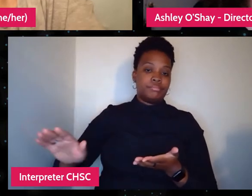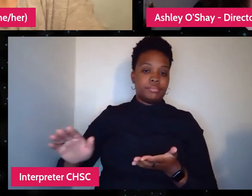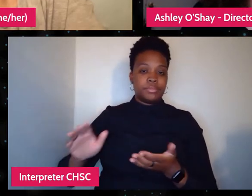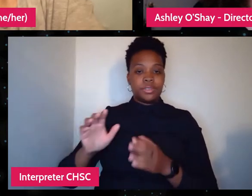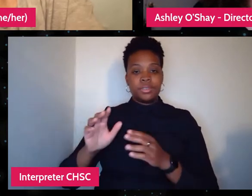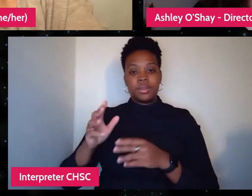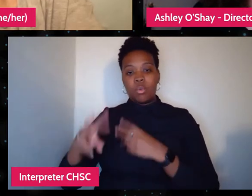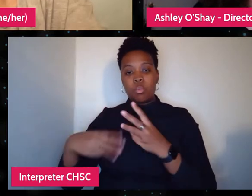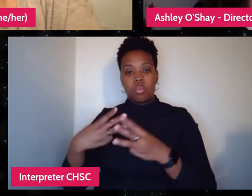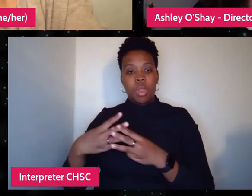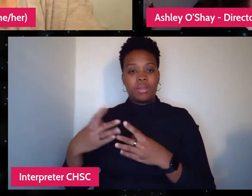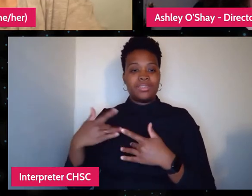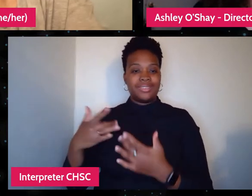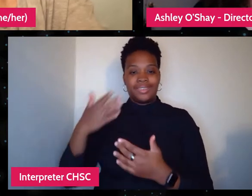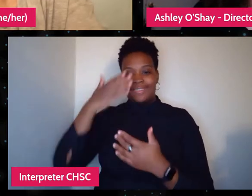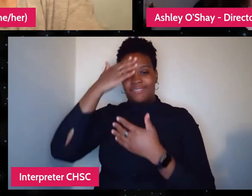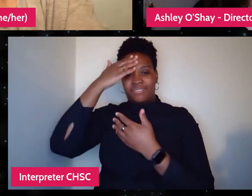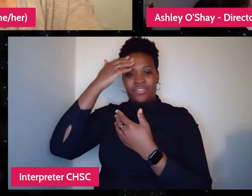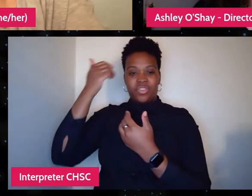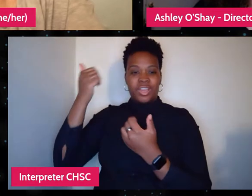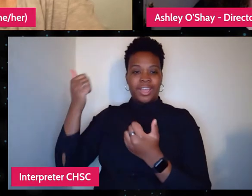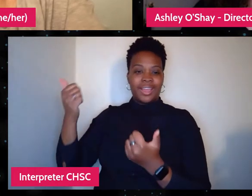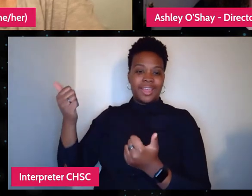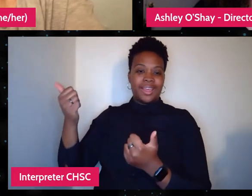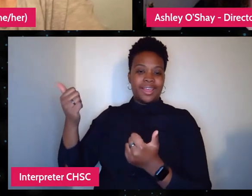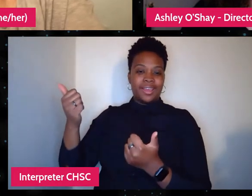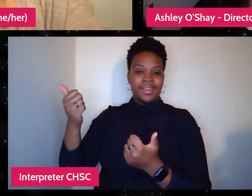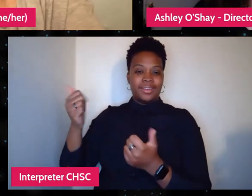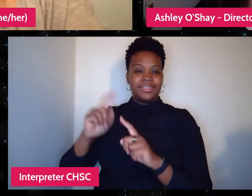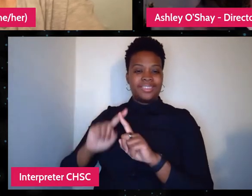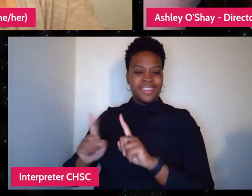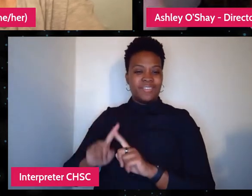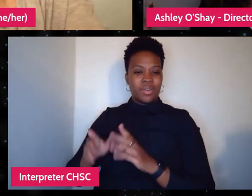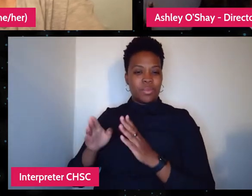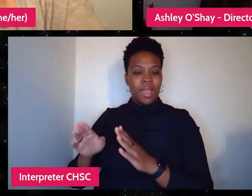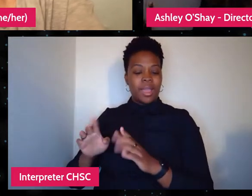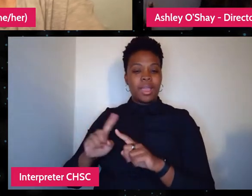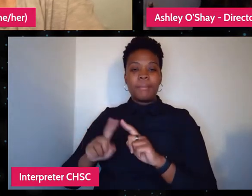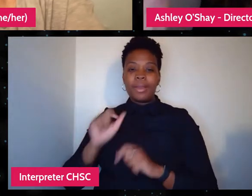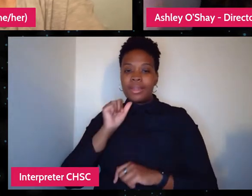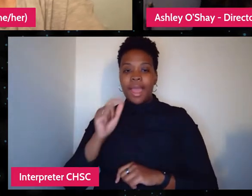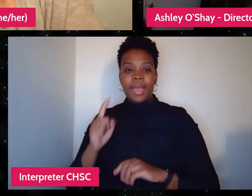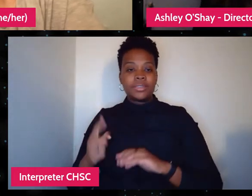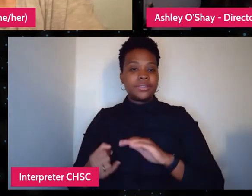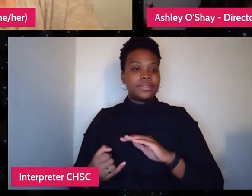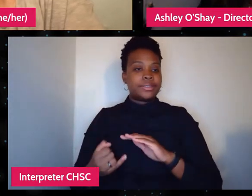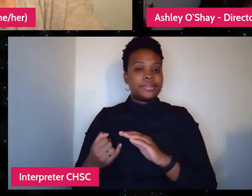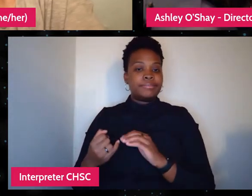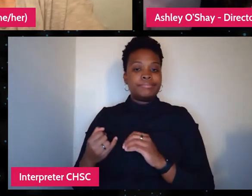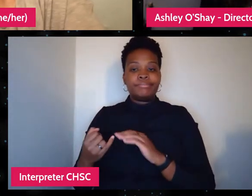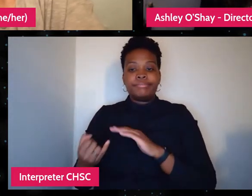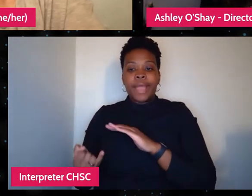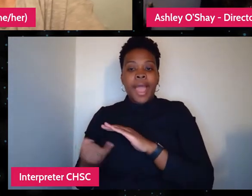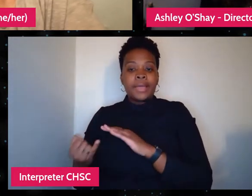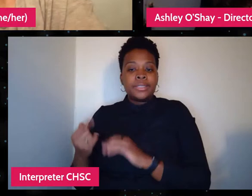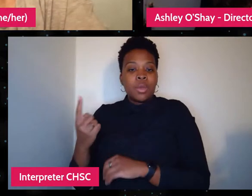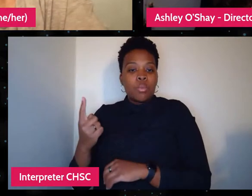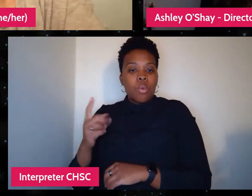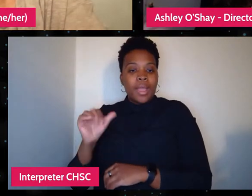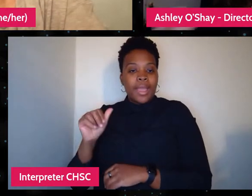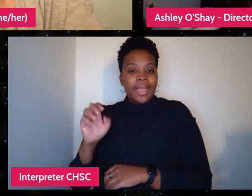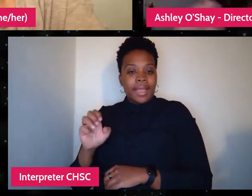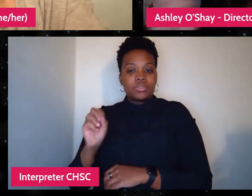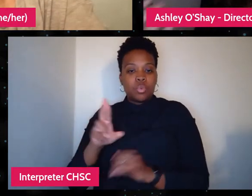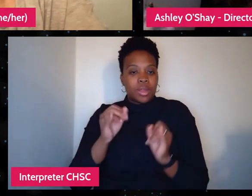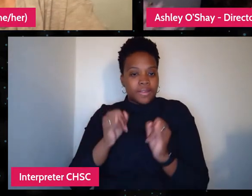been forgotten about in a lot of ways. But they're not just isolated cases or individuals. They're still connected to